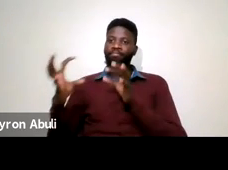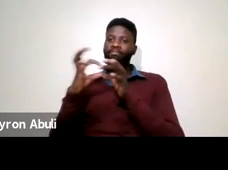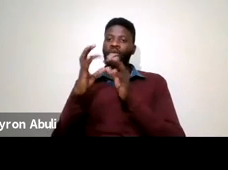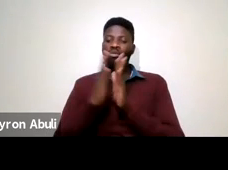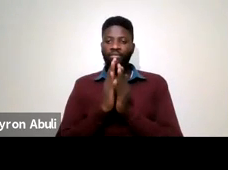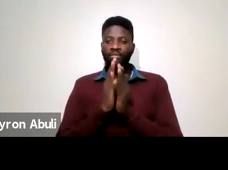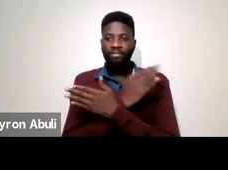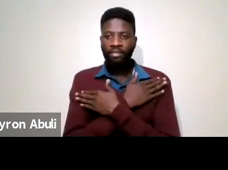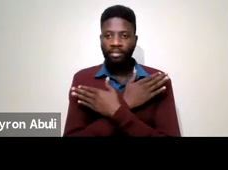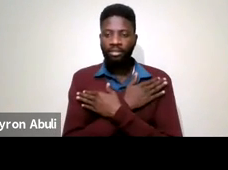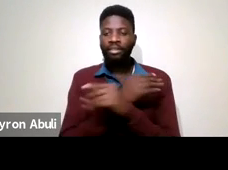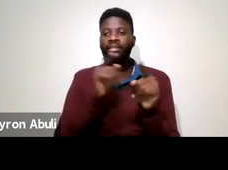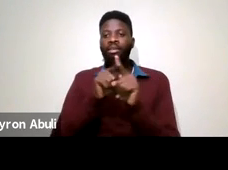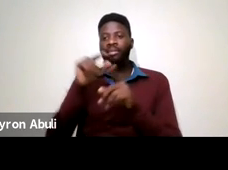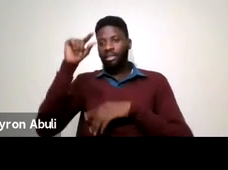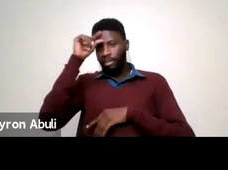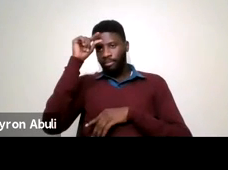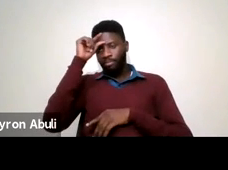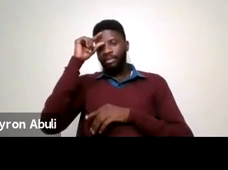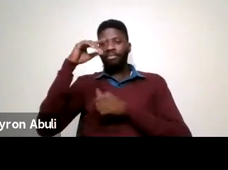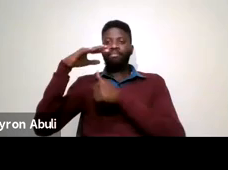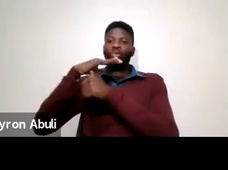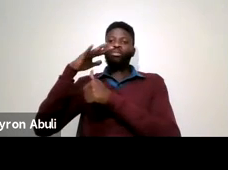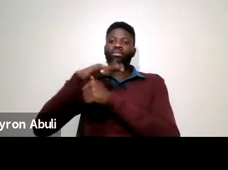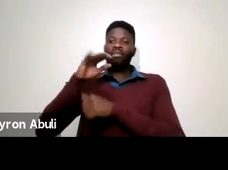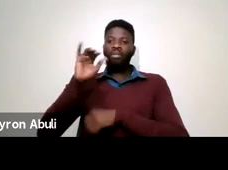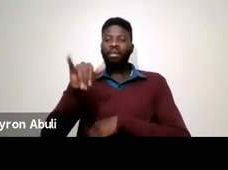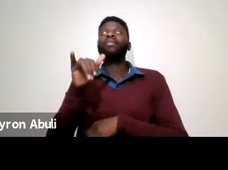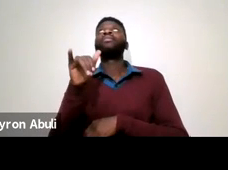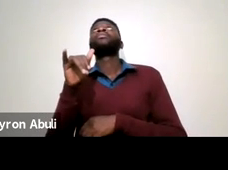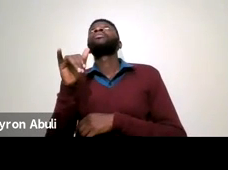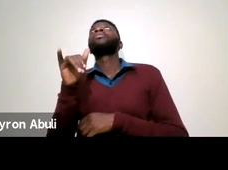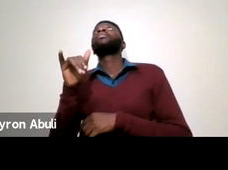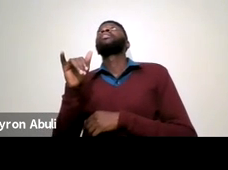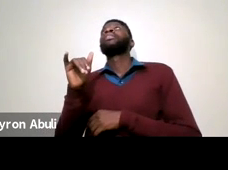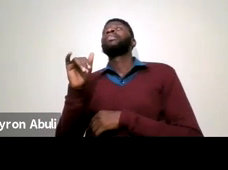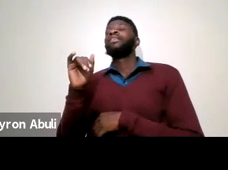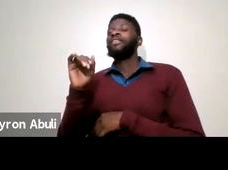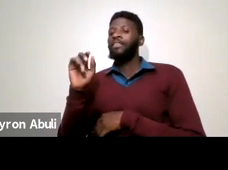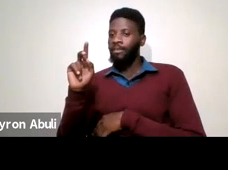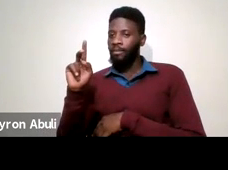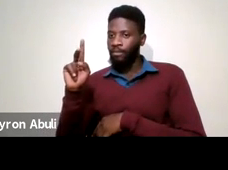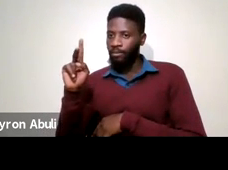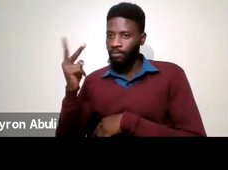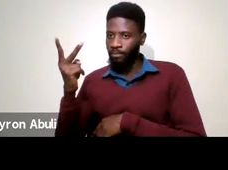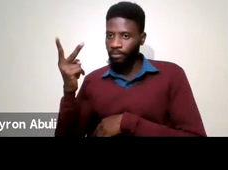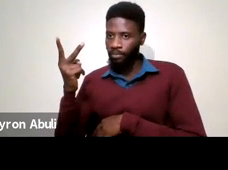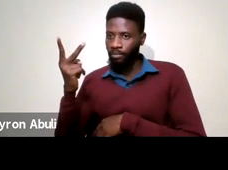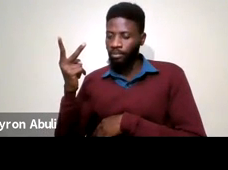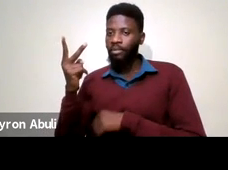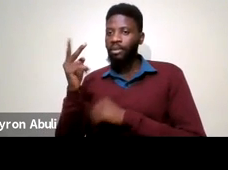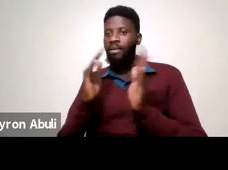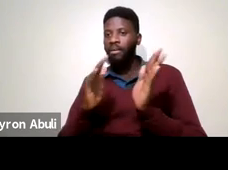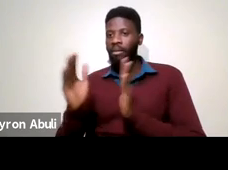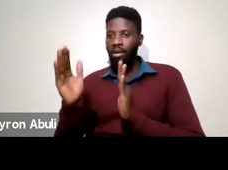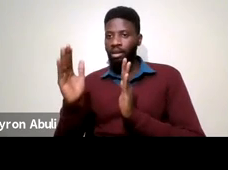government. So that's one of my priority. And then my second plan, because I also have a business,